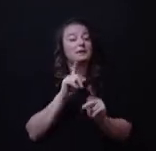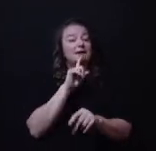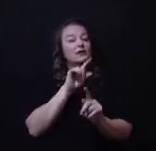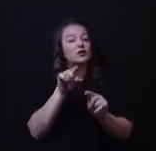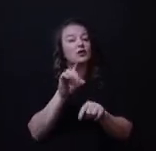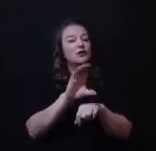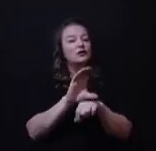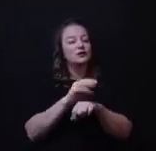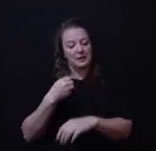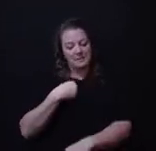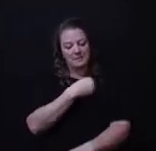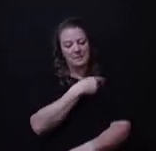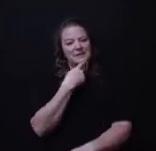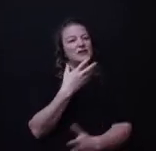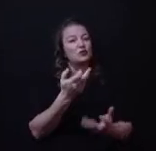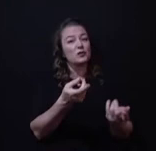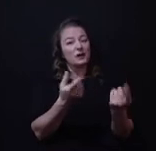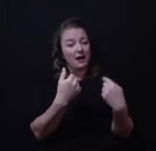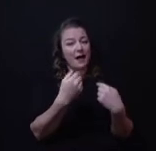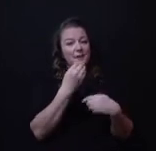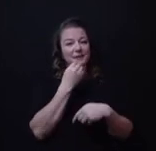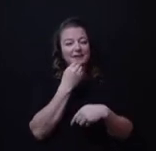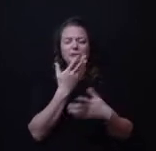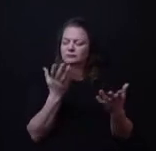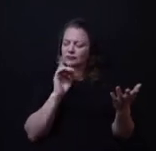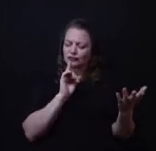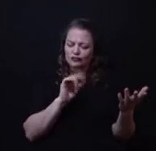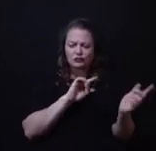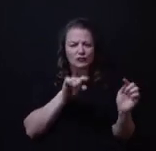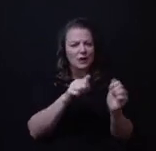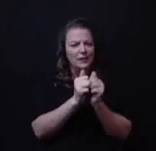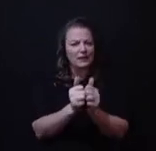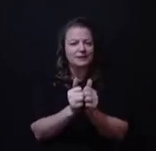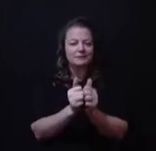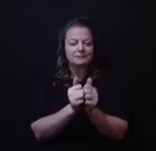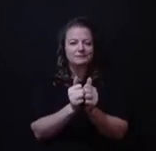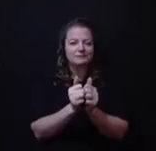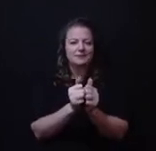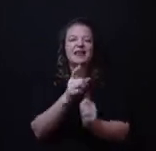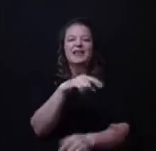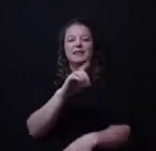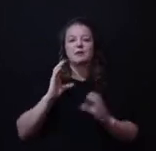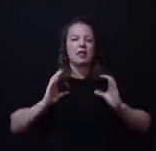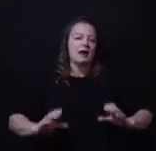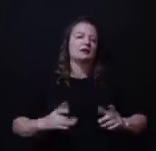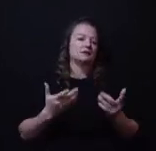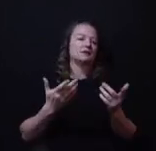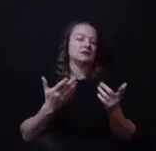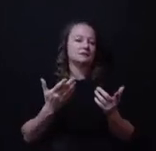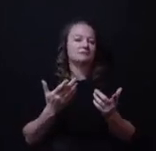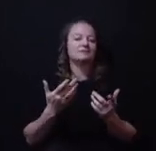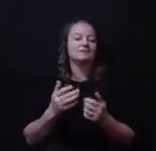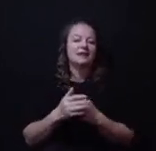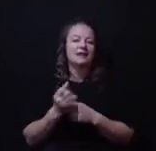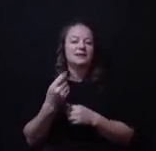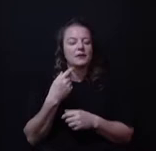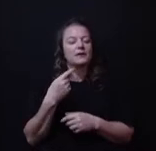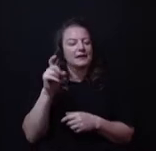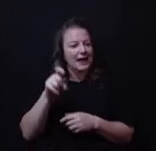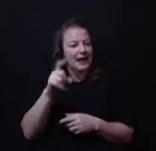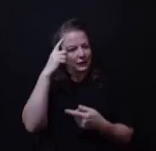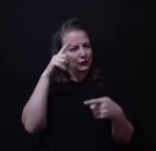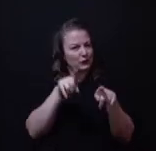members here, said, "You want to go to dinner?" And we said, "Sure." They were clients of ours, so we had to say sure. Turned out dinner